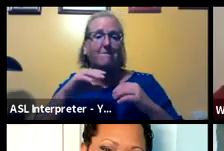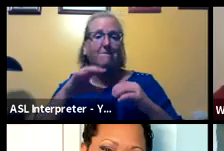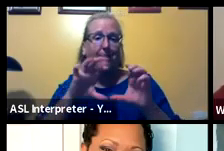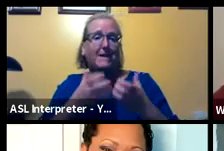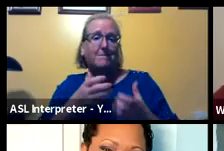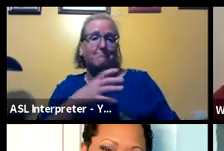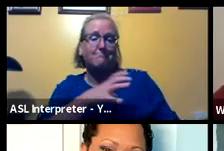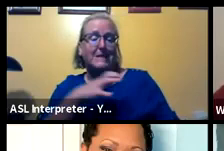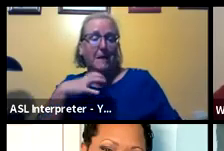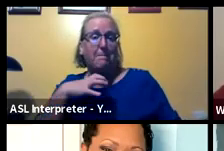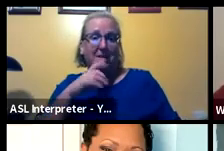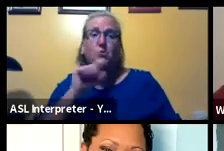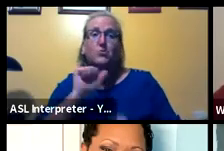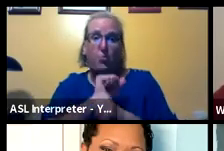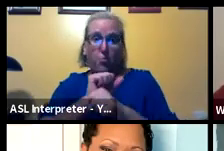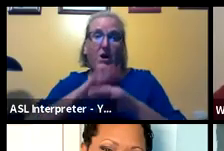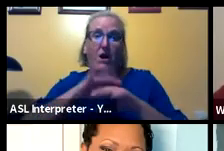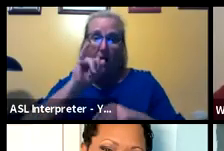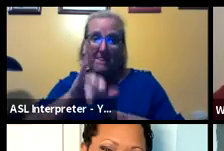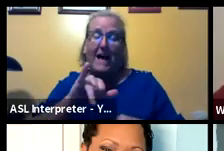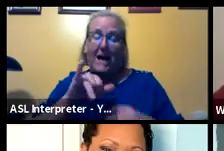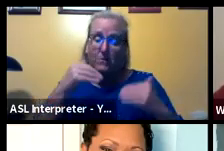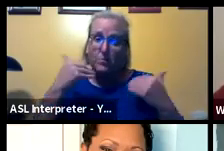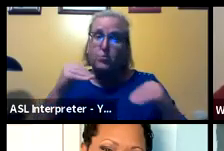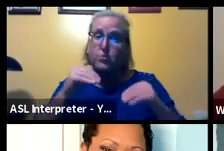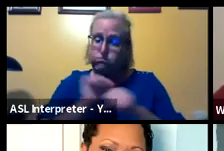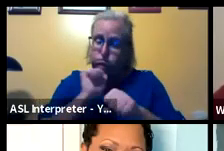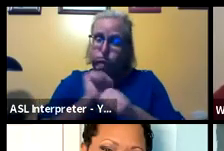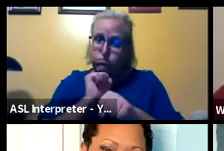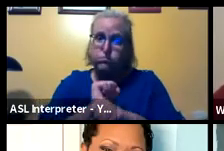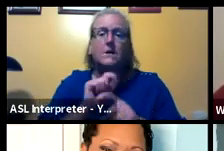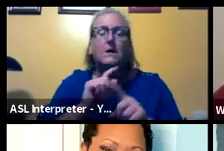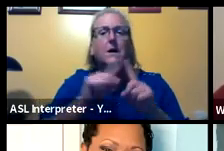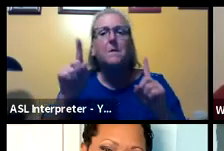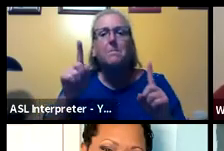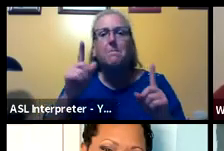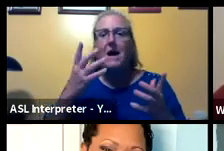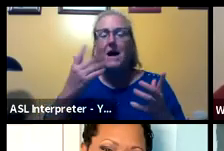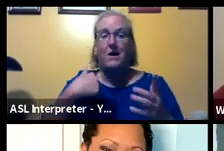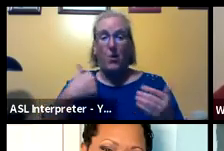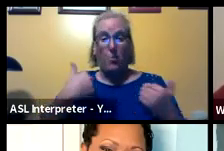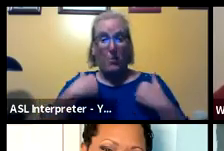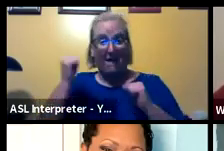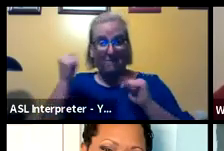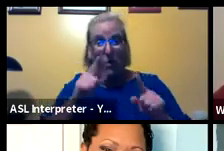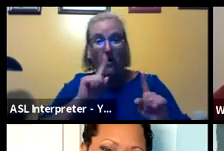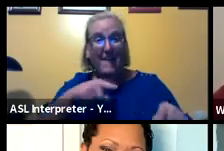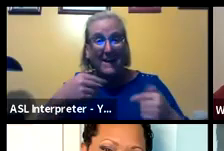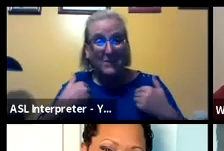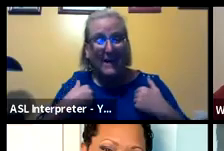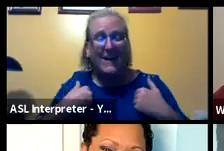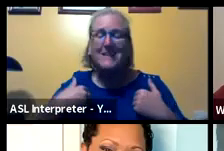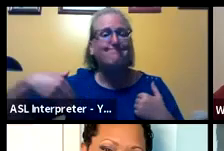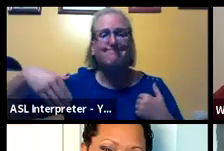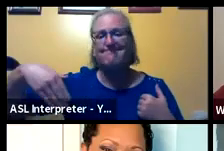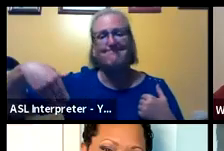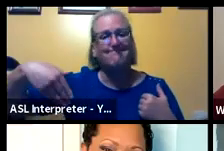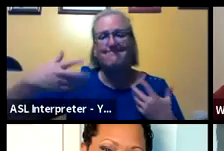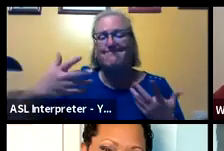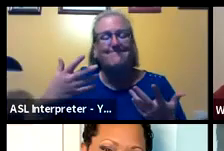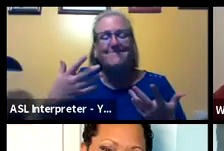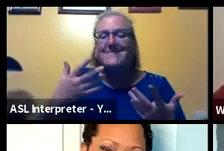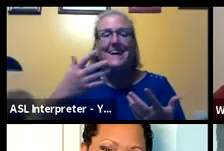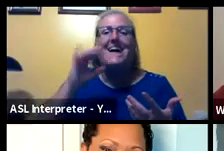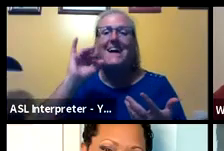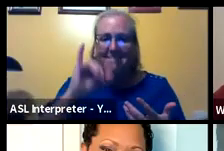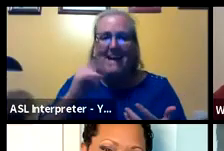of recommendations they're going to bring forward. I don't think we have all the answers to those yet, and quite frankly, that's one of those areas that